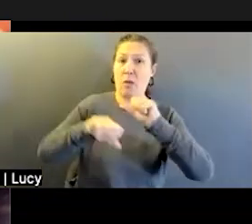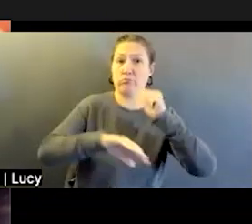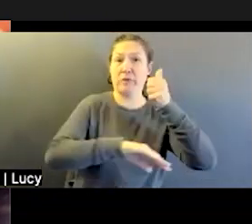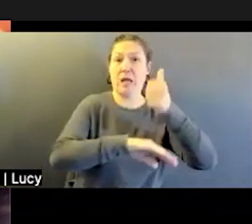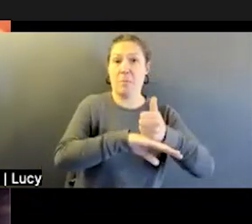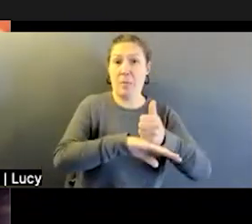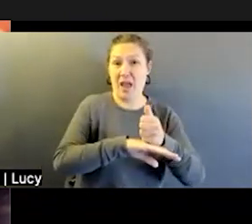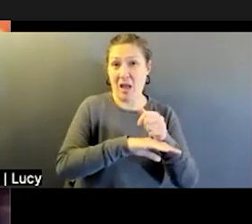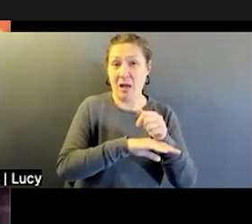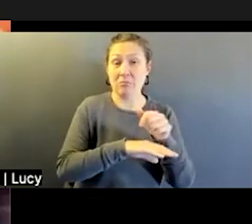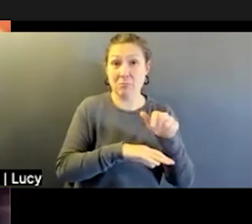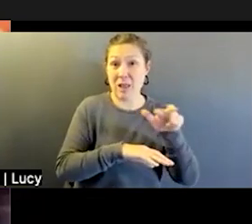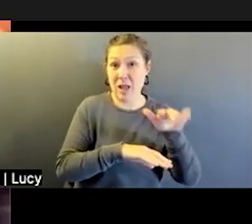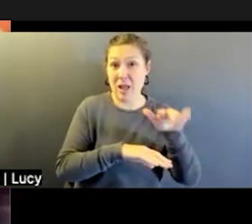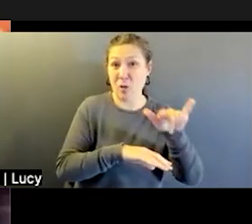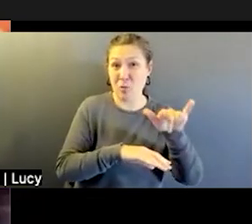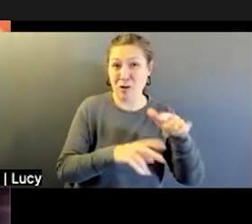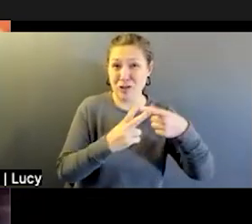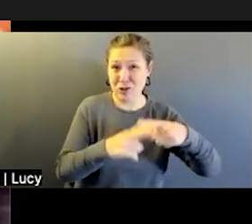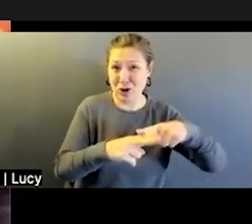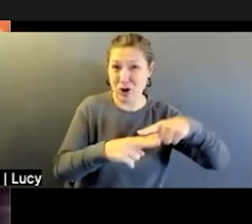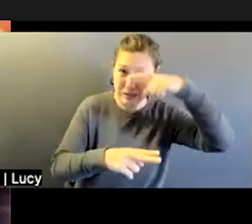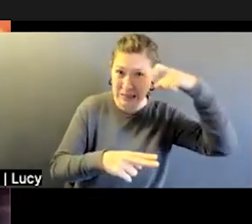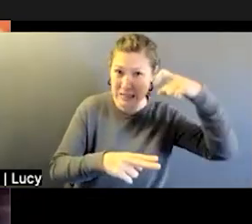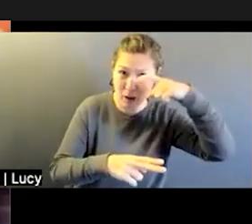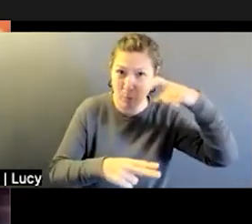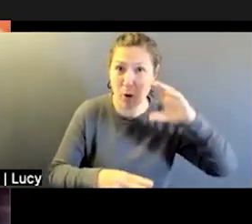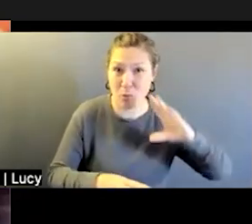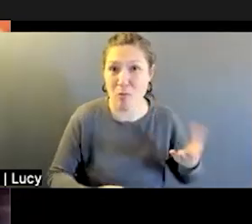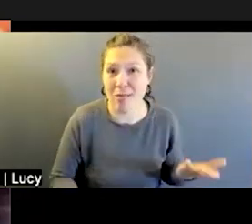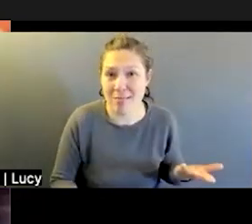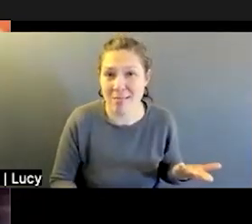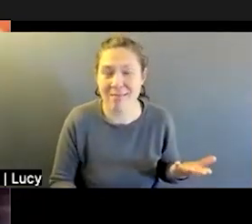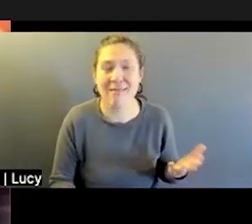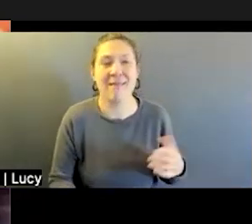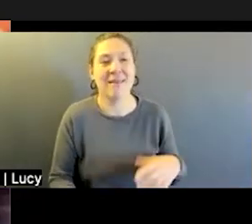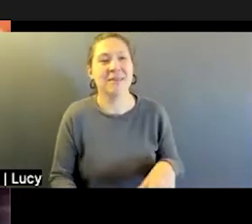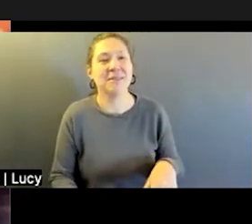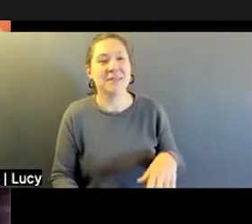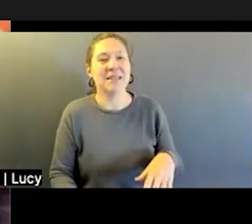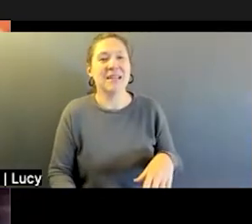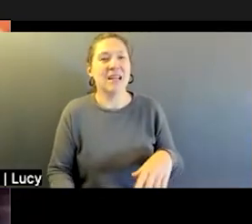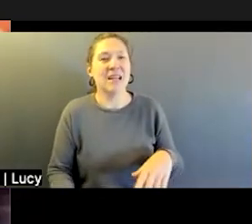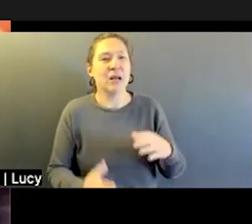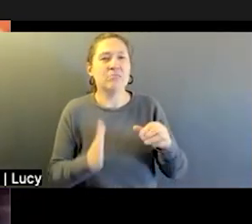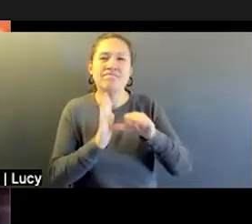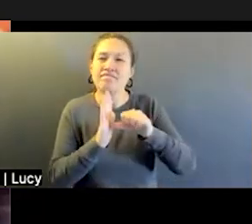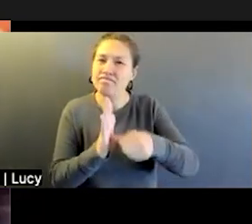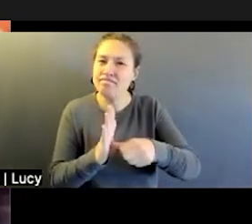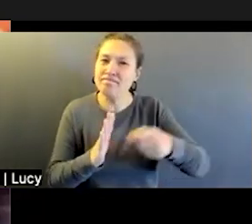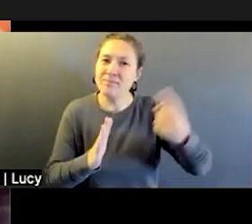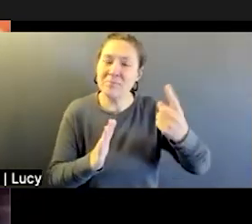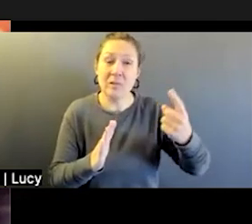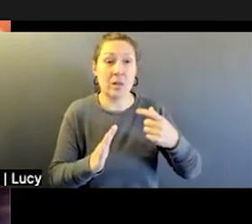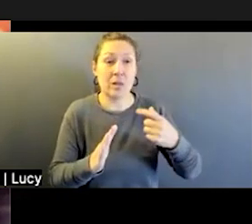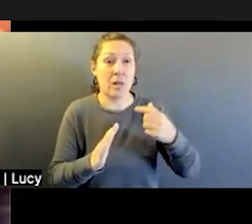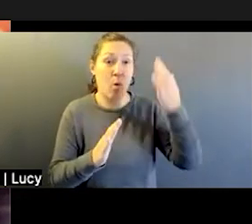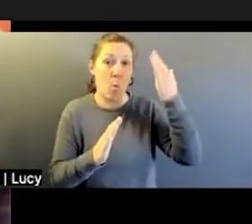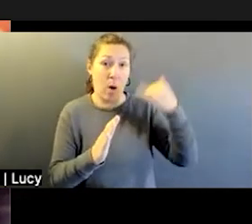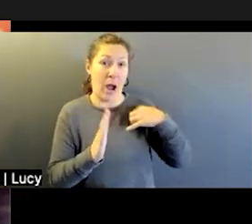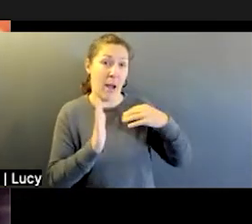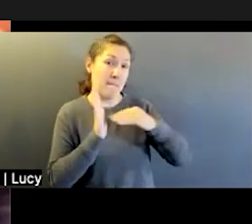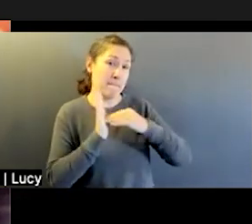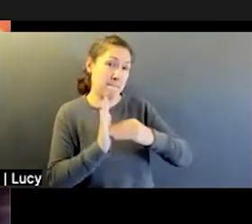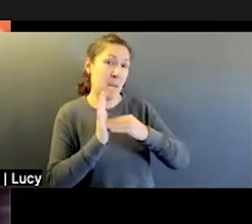So I want to stress a little point. I modeled it because I knew